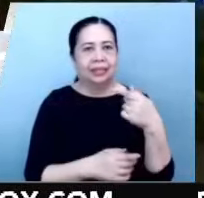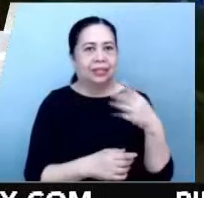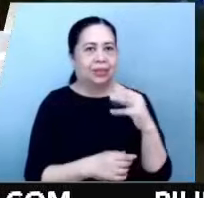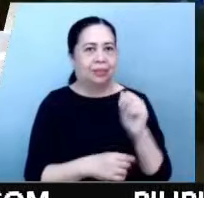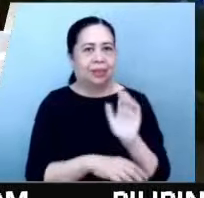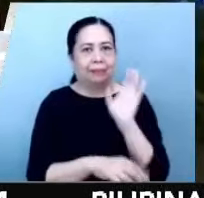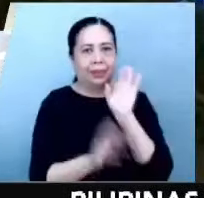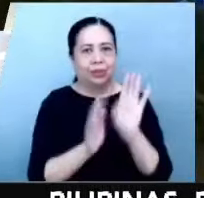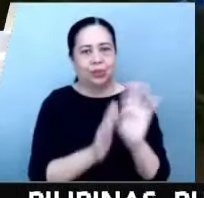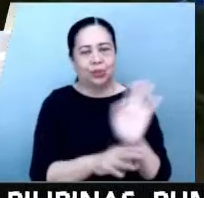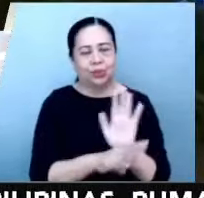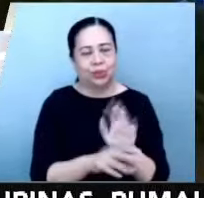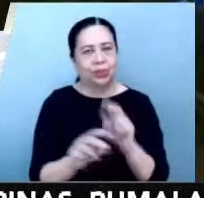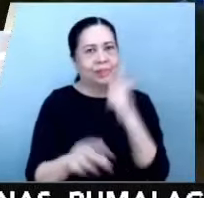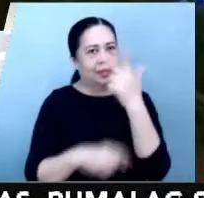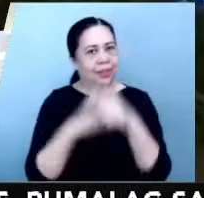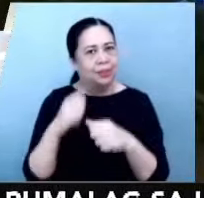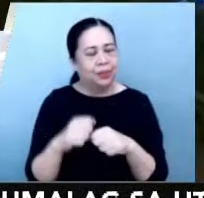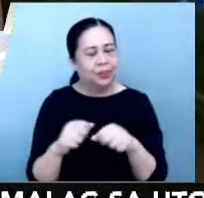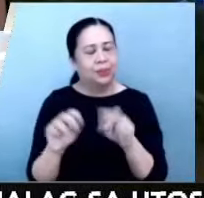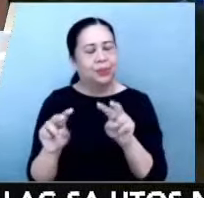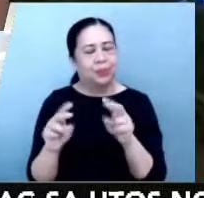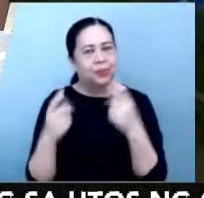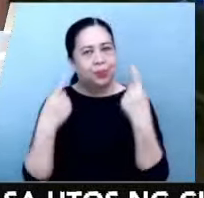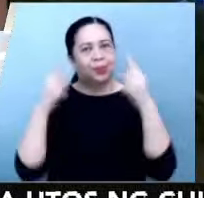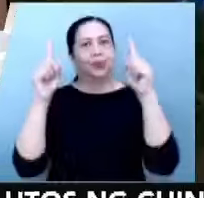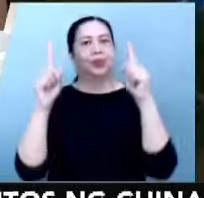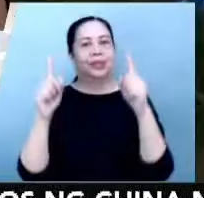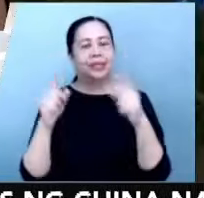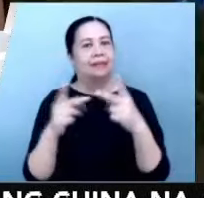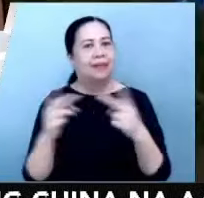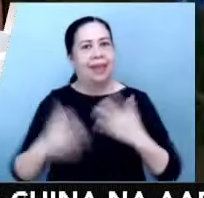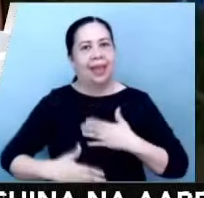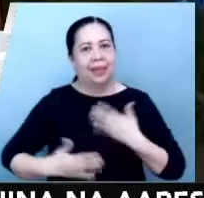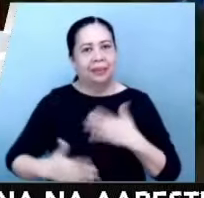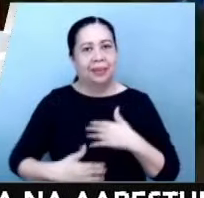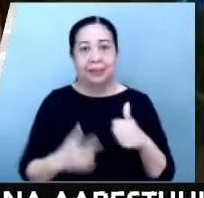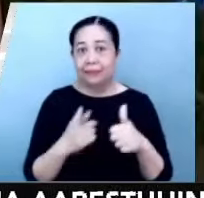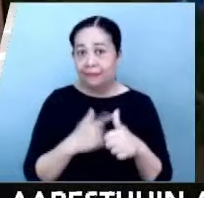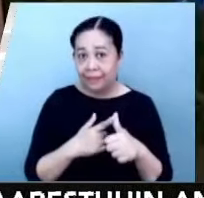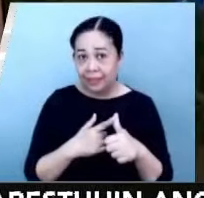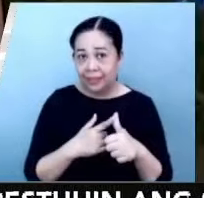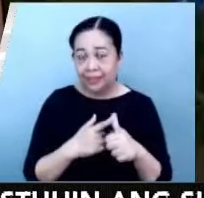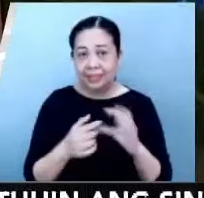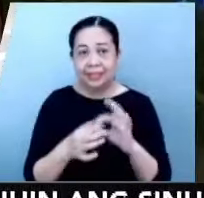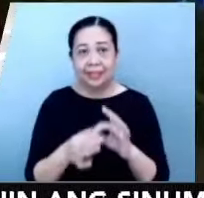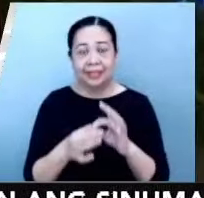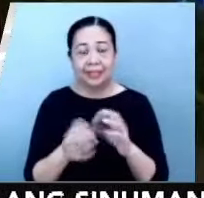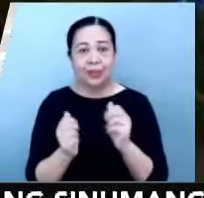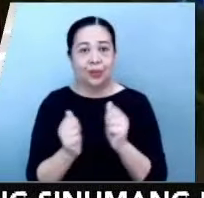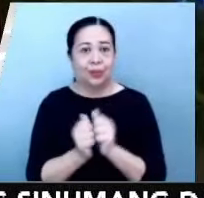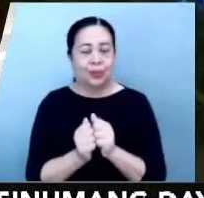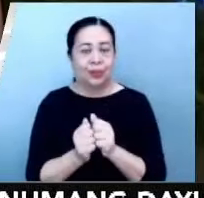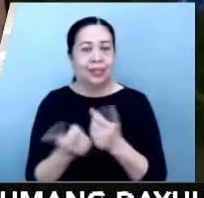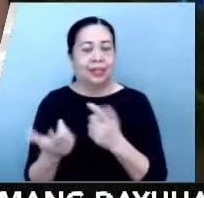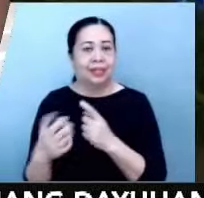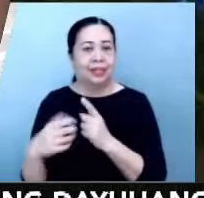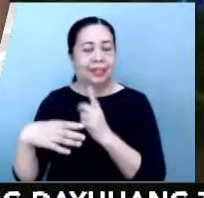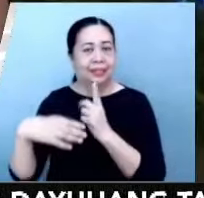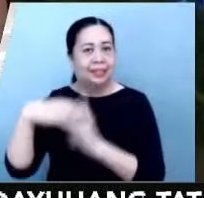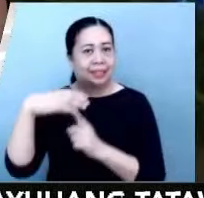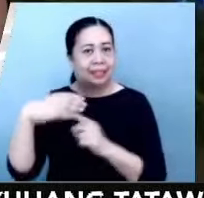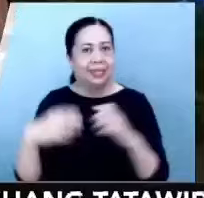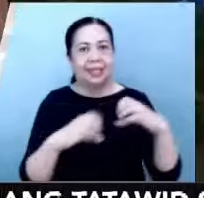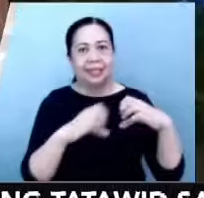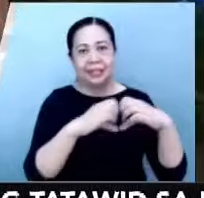wait. I'm very happy that this is the first collaboration between Star Cinema and GMA Pictures.